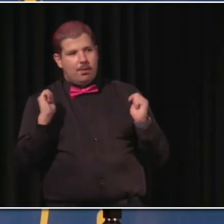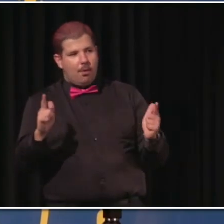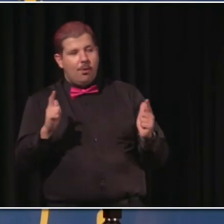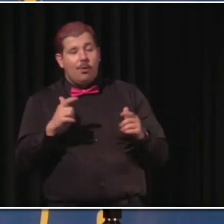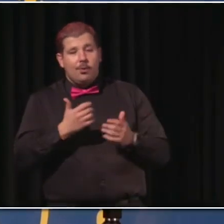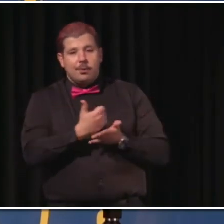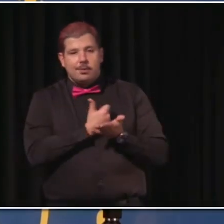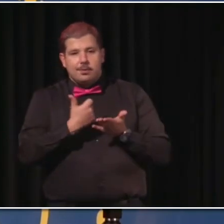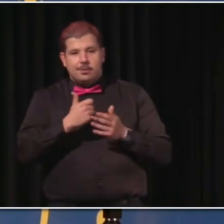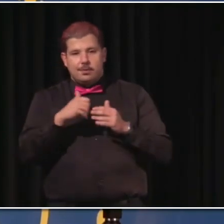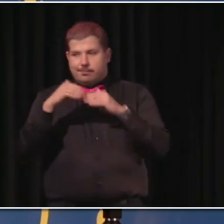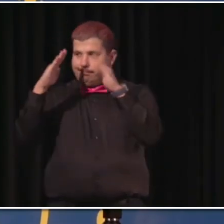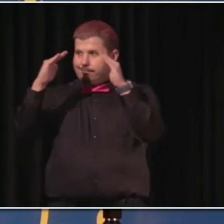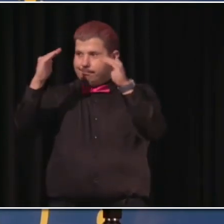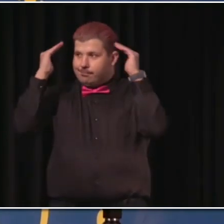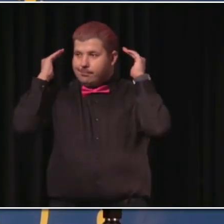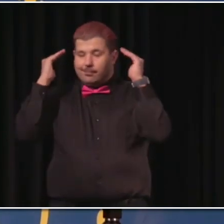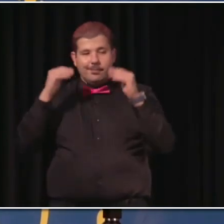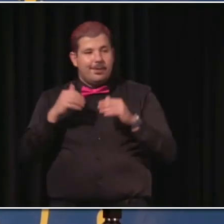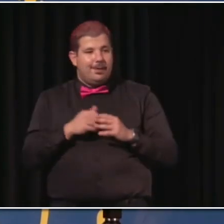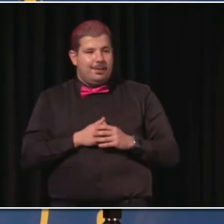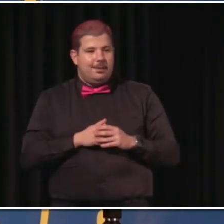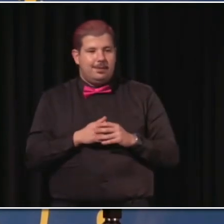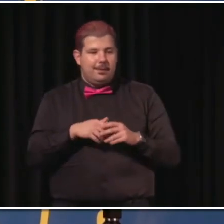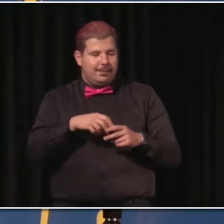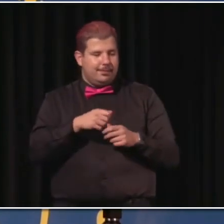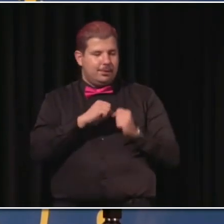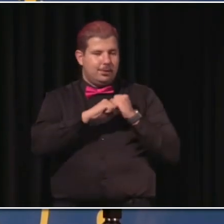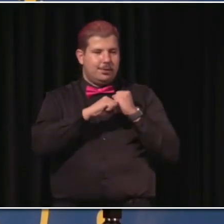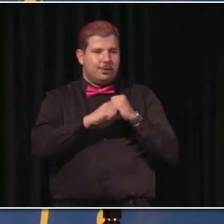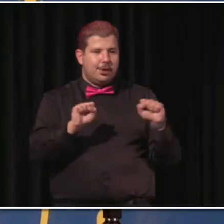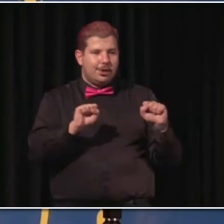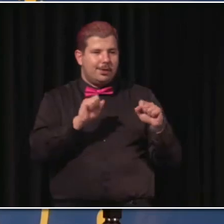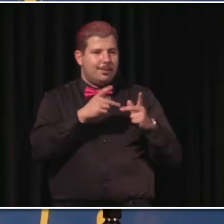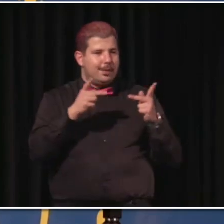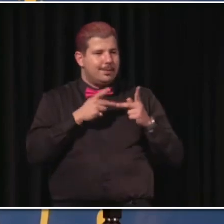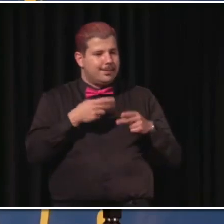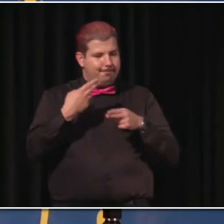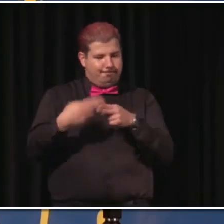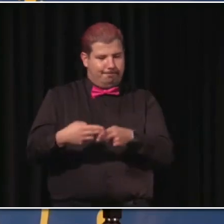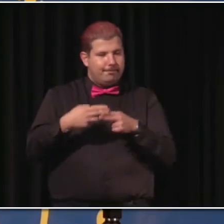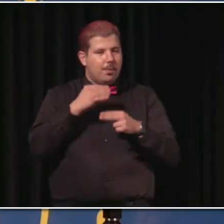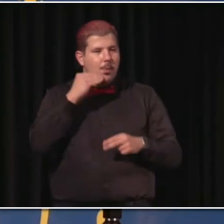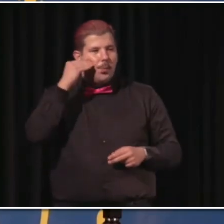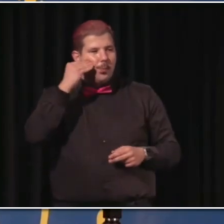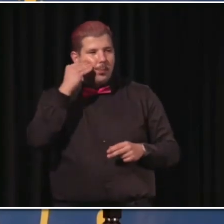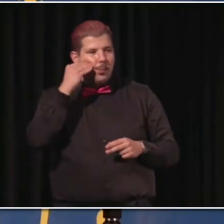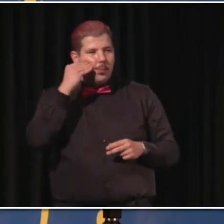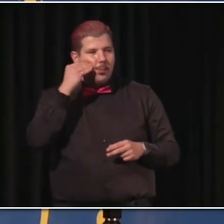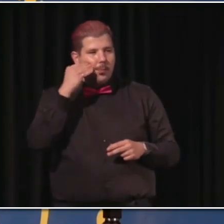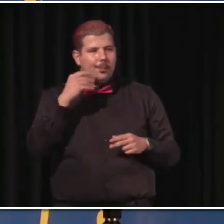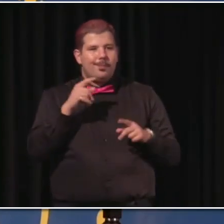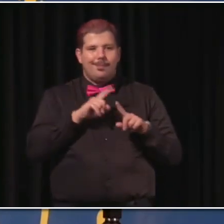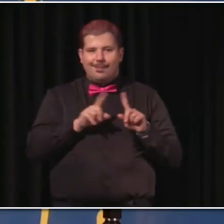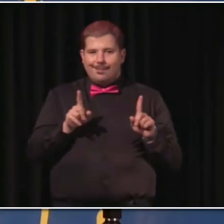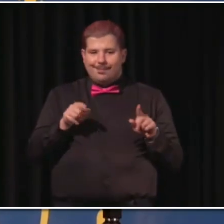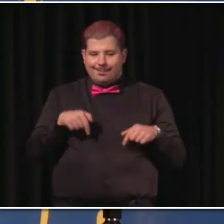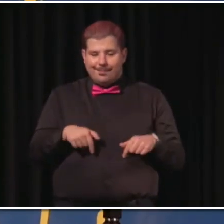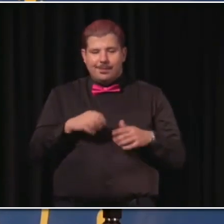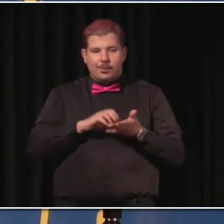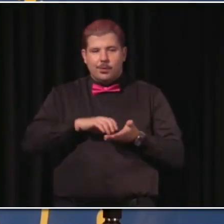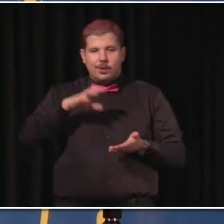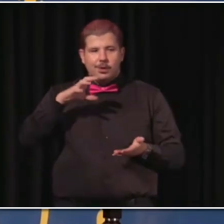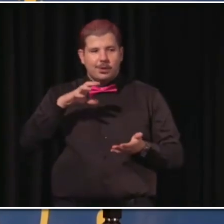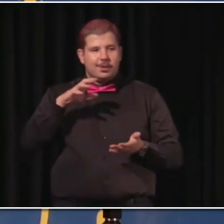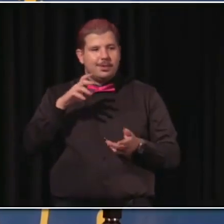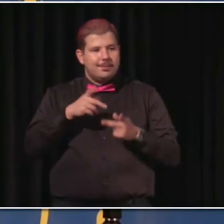heads and a secure place to call home. Yet, in the richest country in the world, middle-class families can't